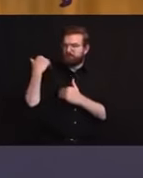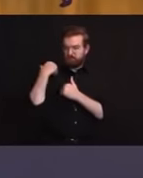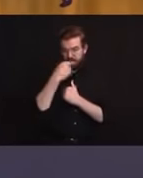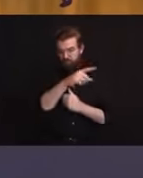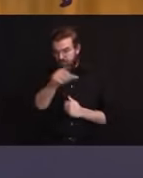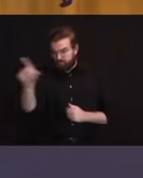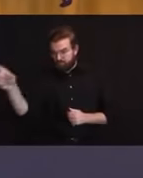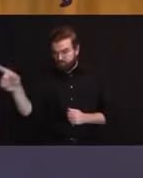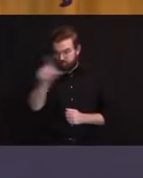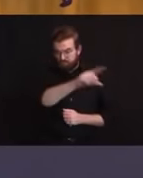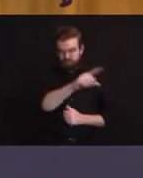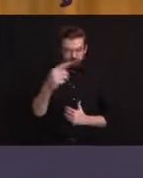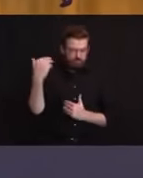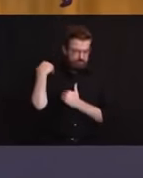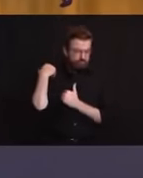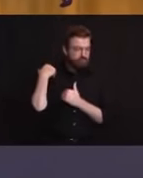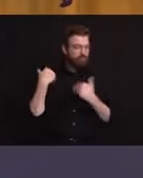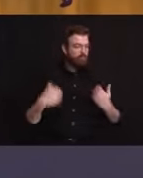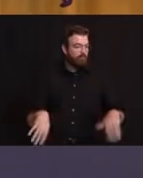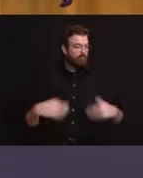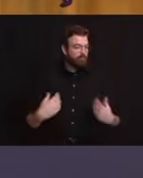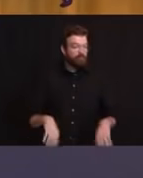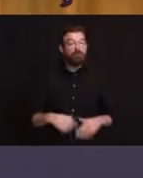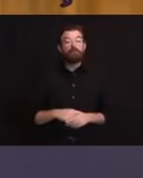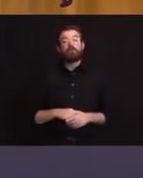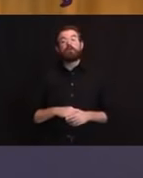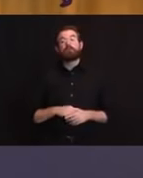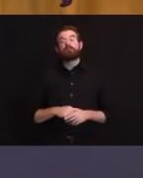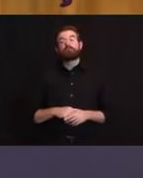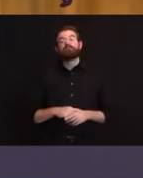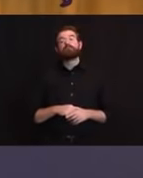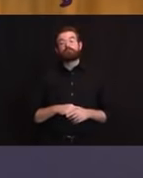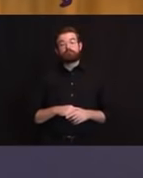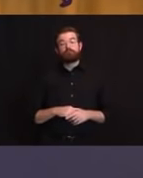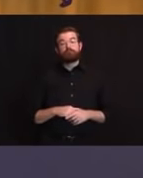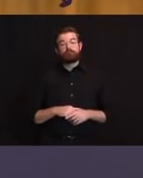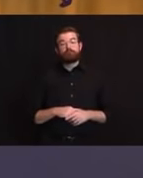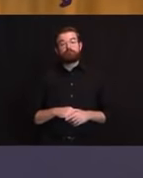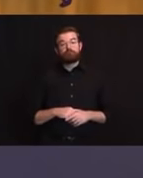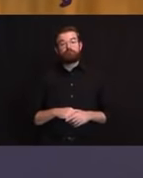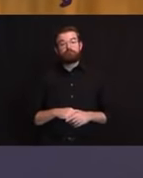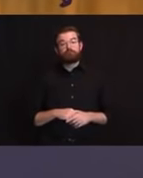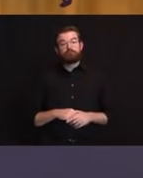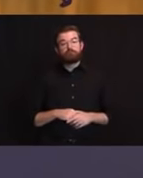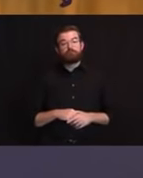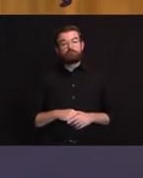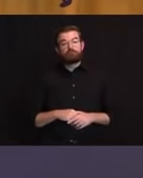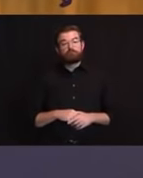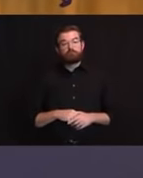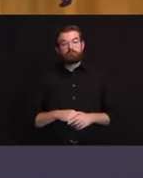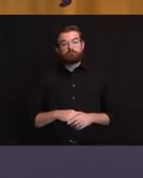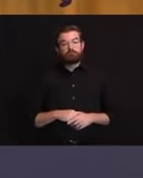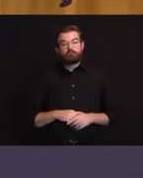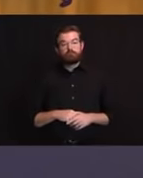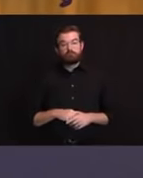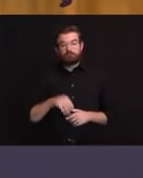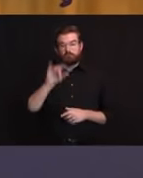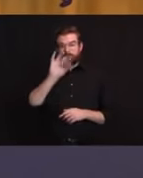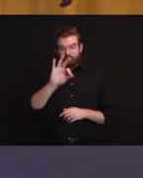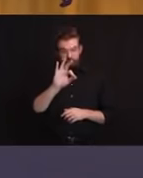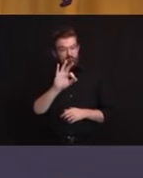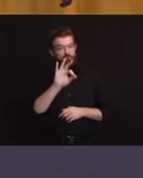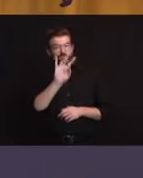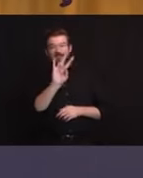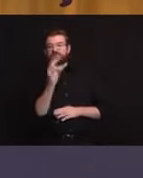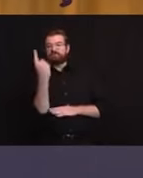the extent to which we can get those absolutely conclusive 7-day averages on rate of transmission, spot